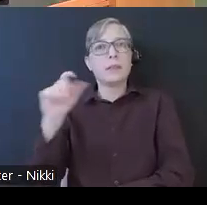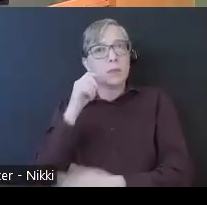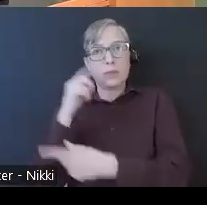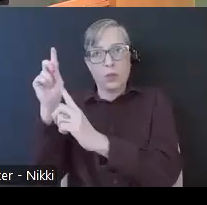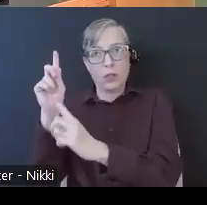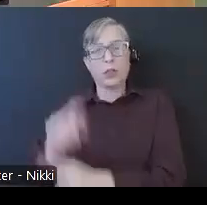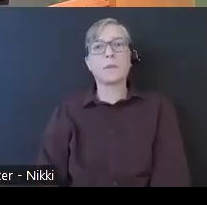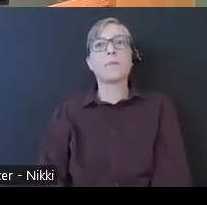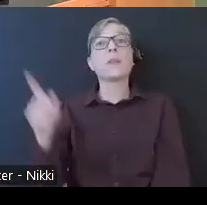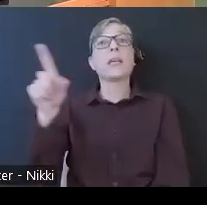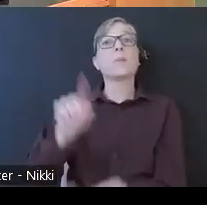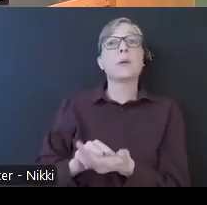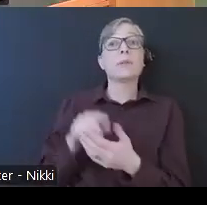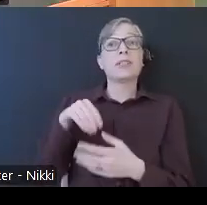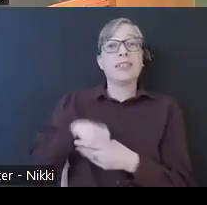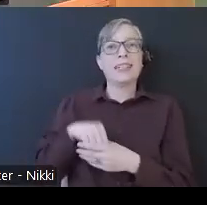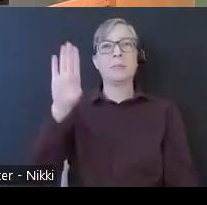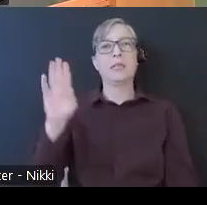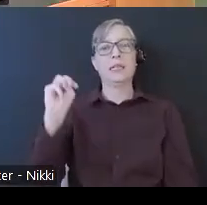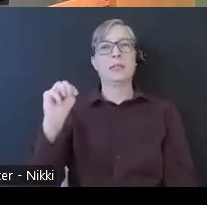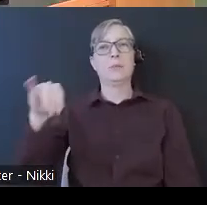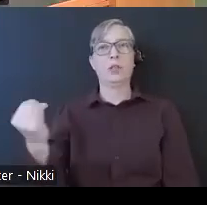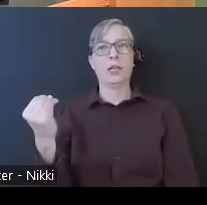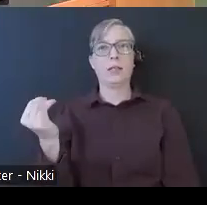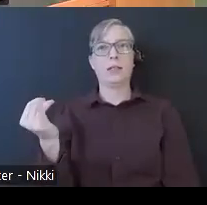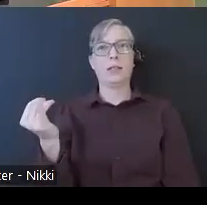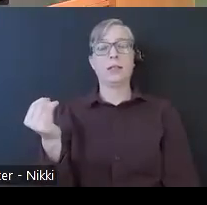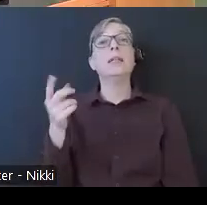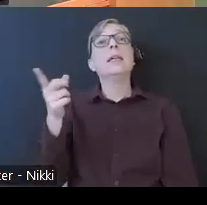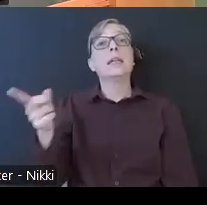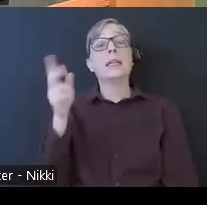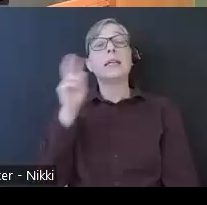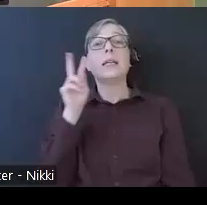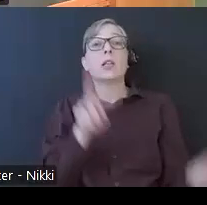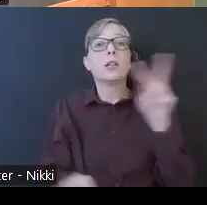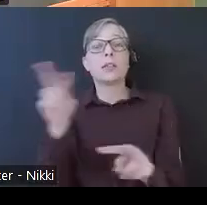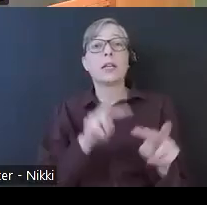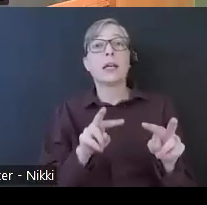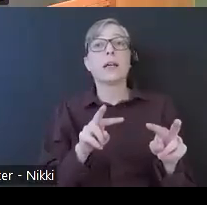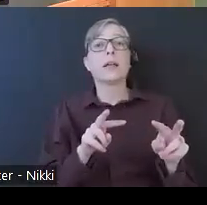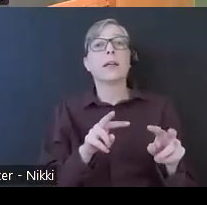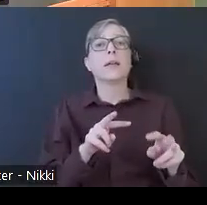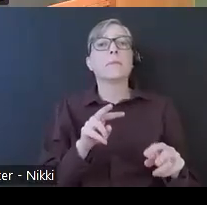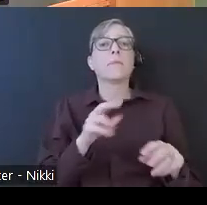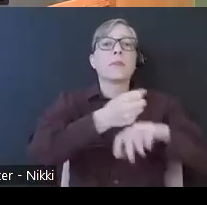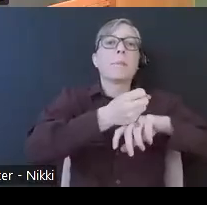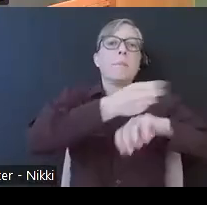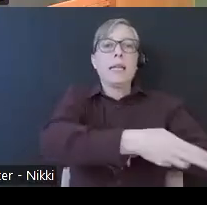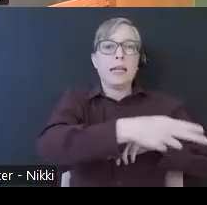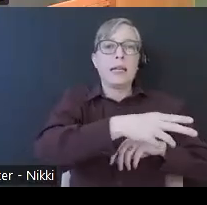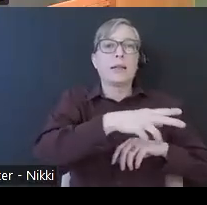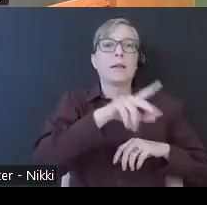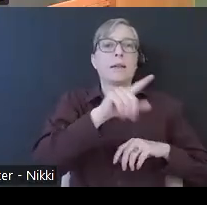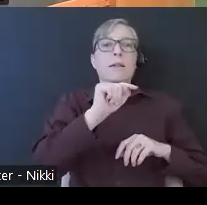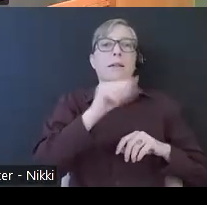in BMJ. He looked at the Beating the Blues program that we also used, and he looked at Mood Gym. So Beating the Blues was a proprietary